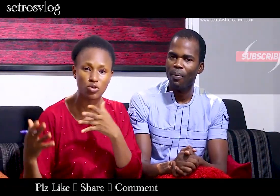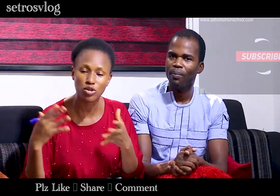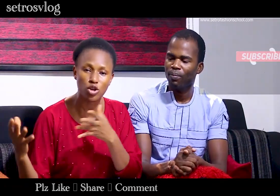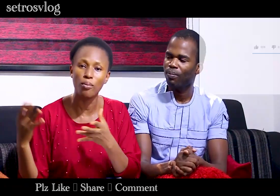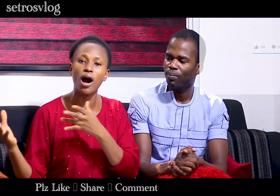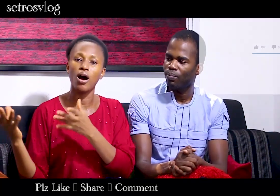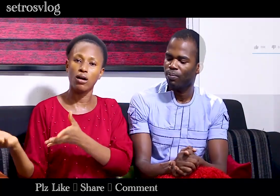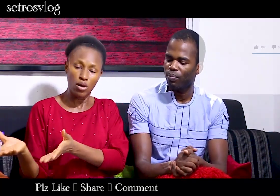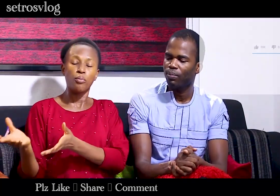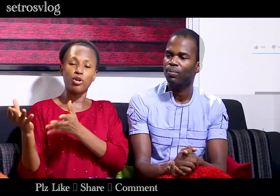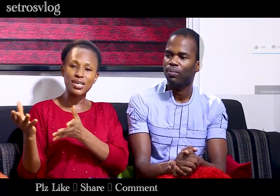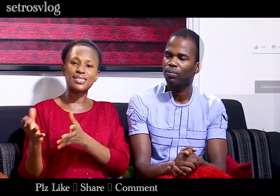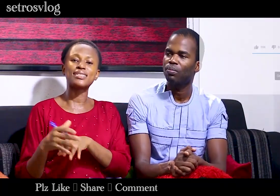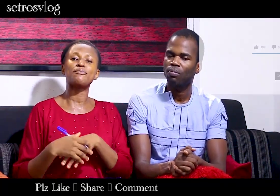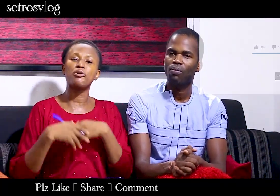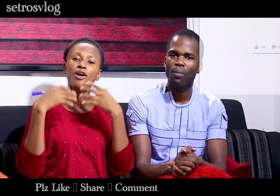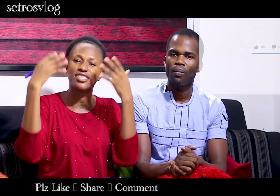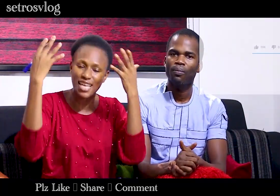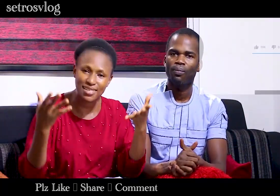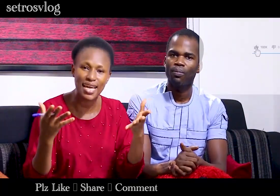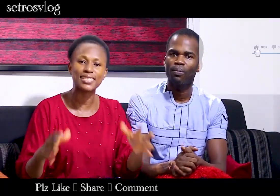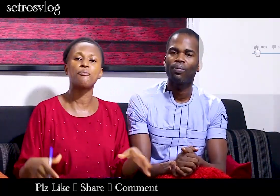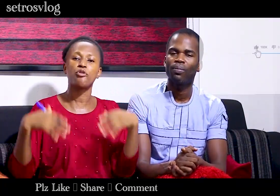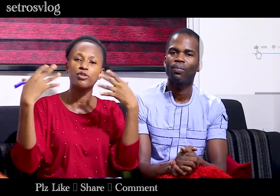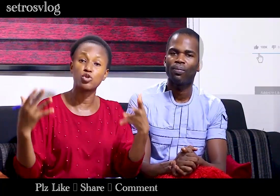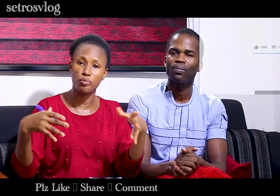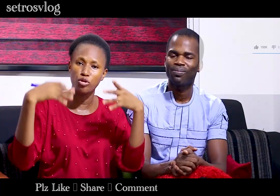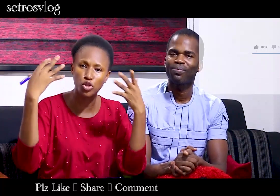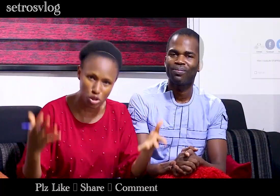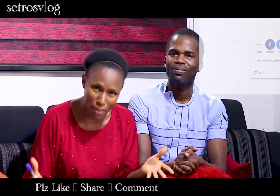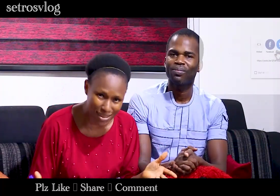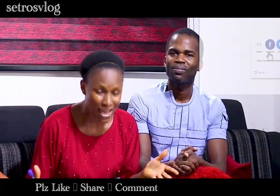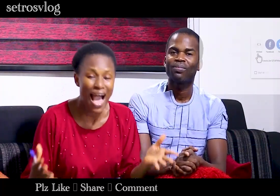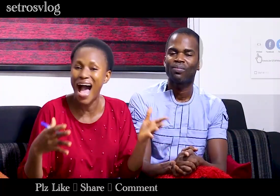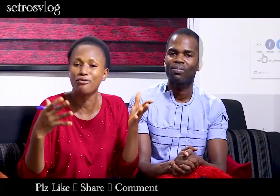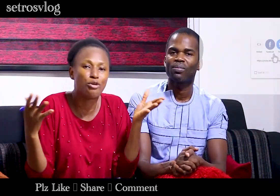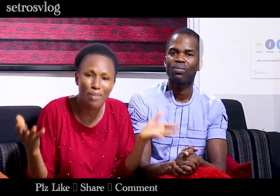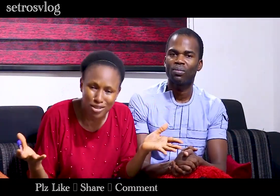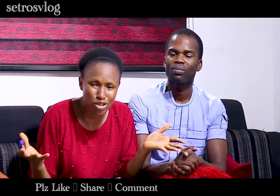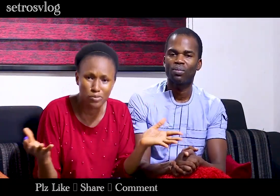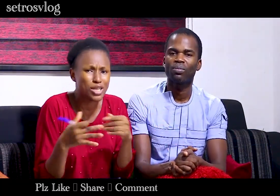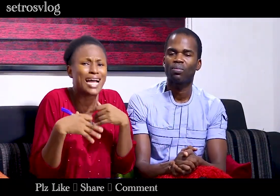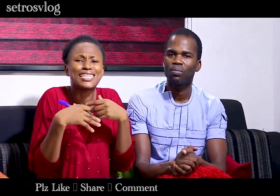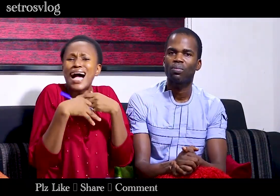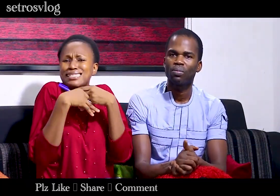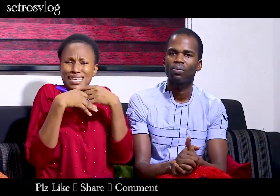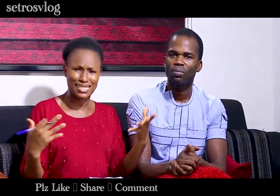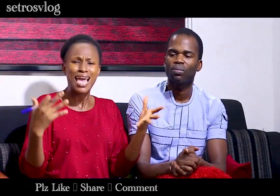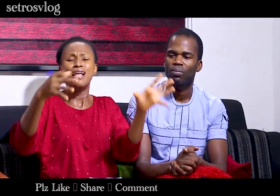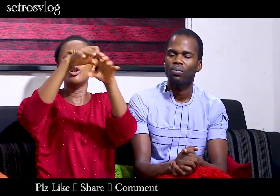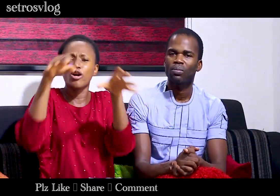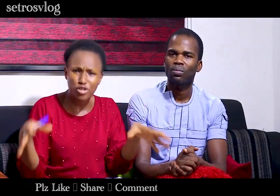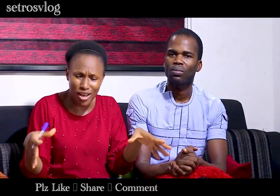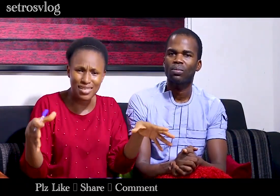to undergo some processes before it's tested and proven to be produced mass for mass consumption. And that's